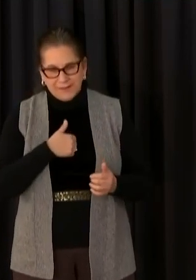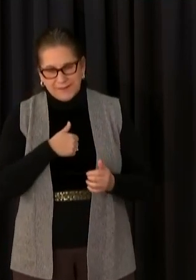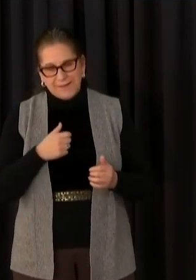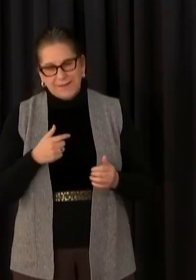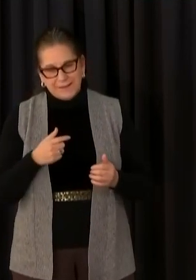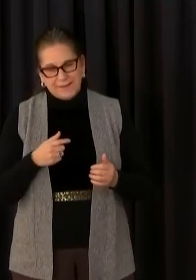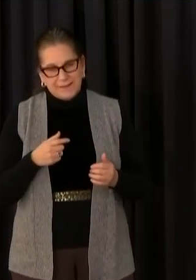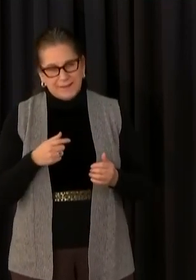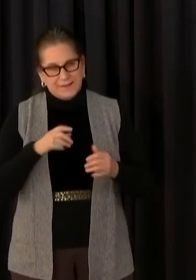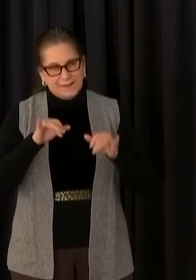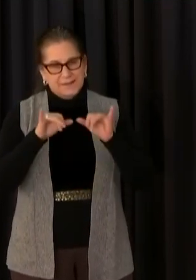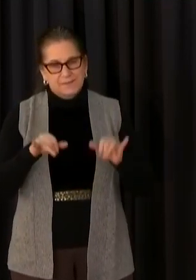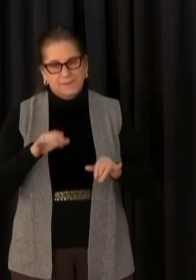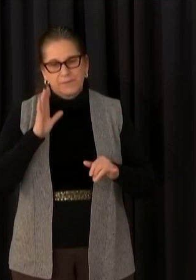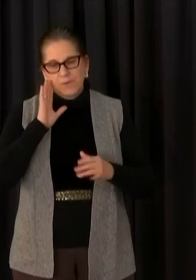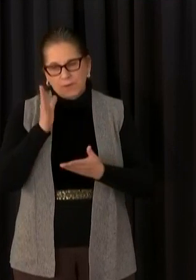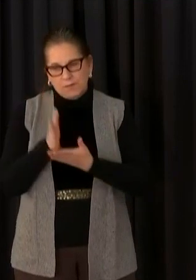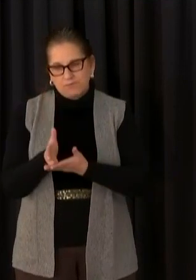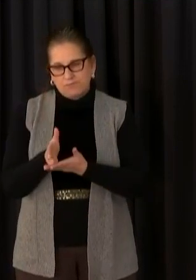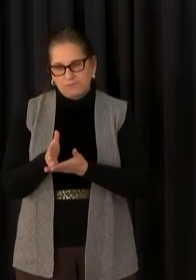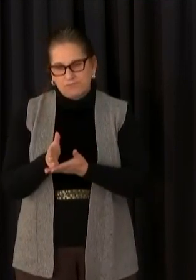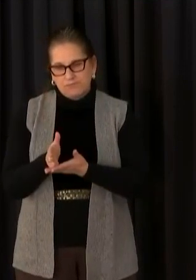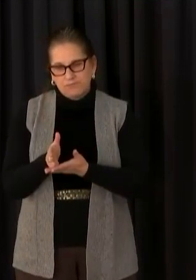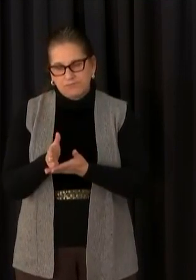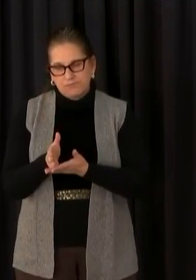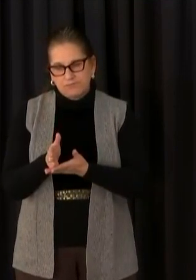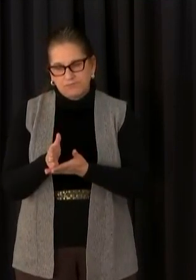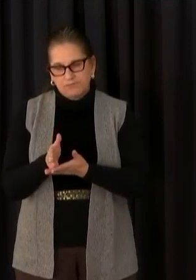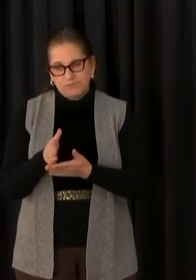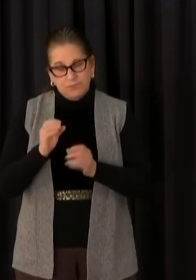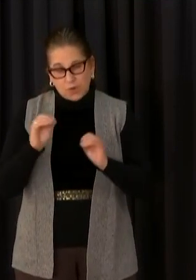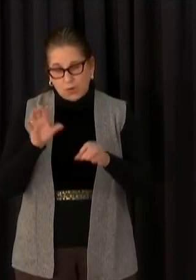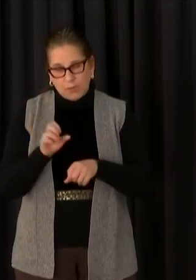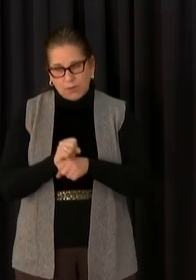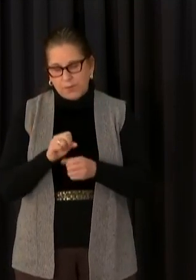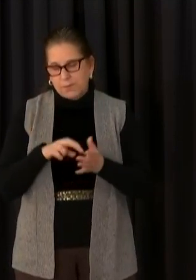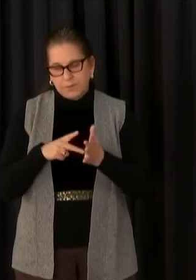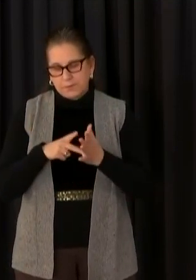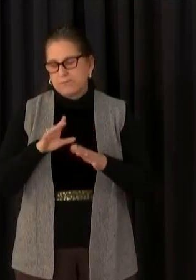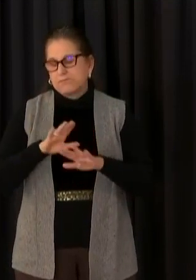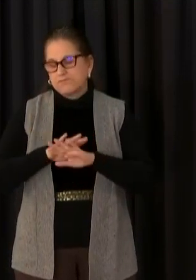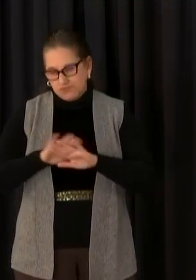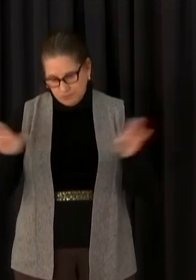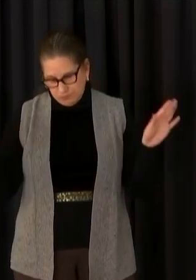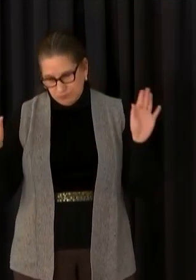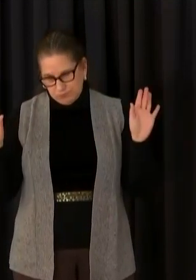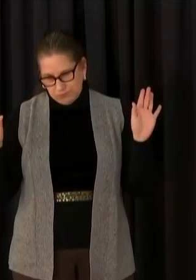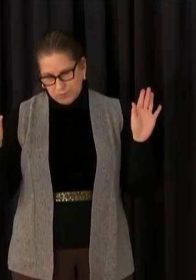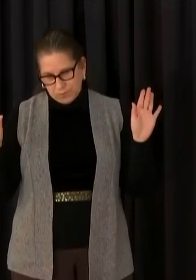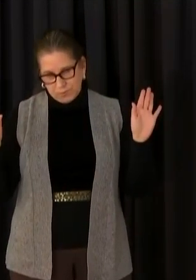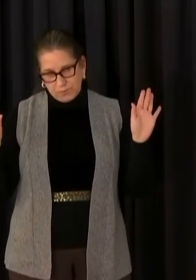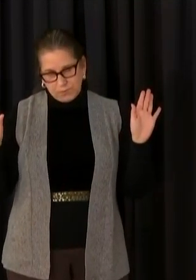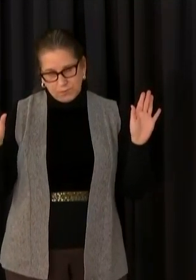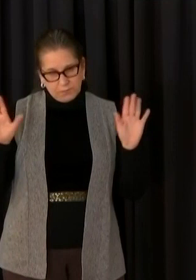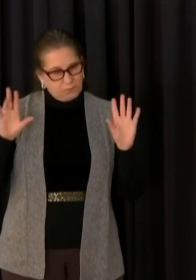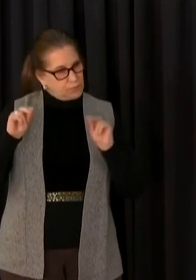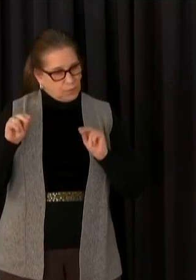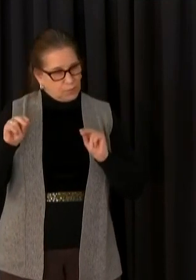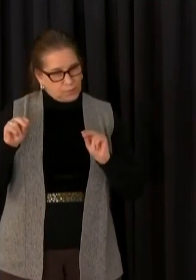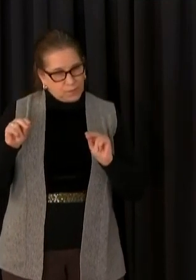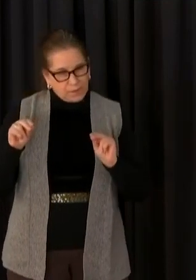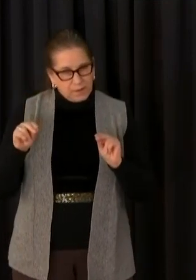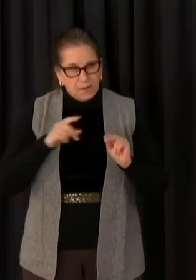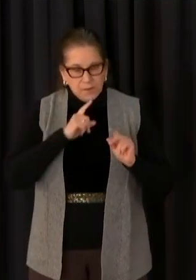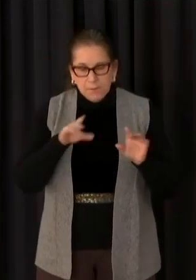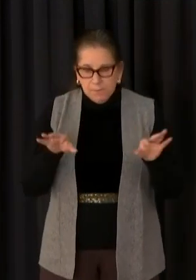cut off and not allow you to do that when there are no more appointments in the future. So if you all could really help us message to members